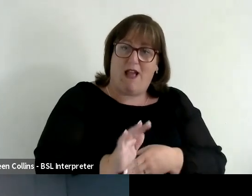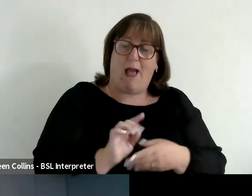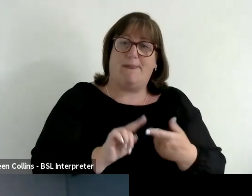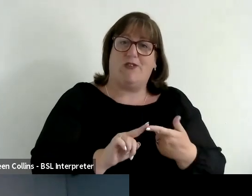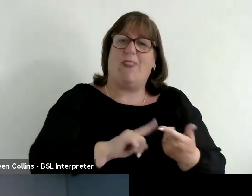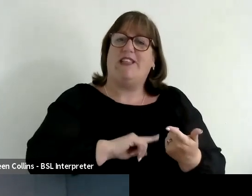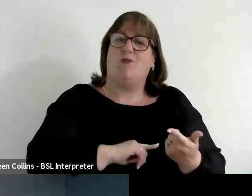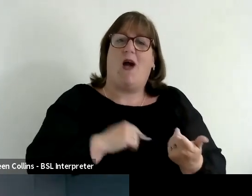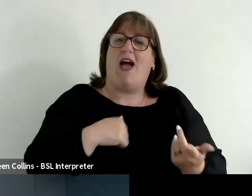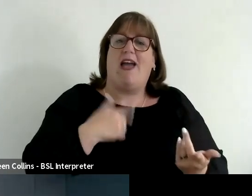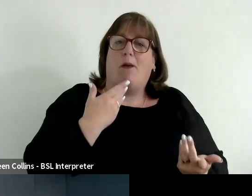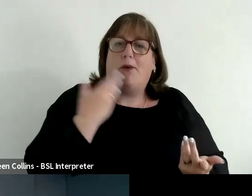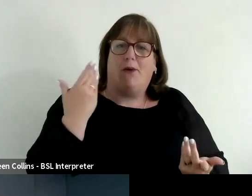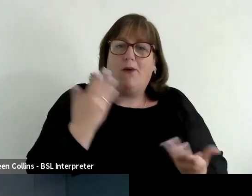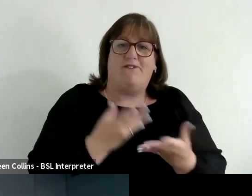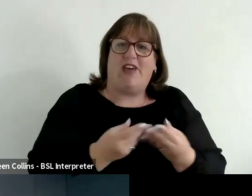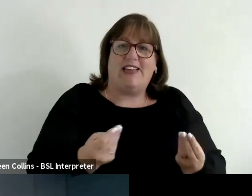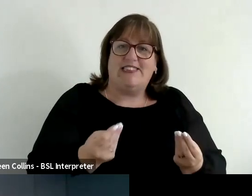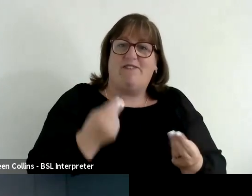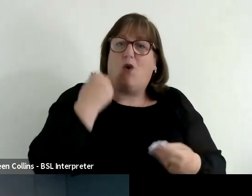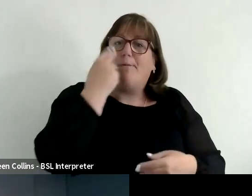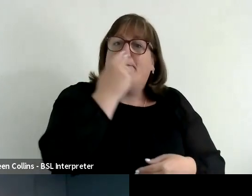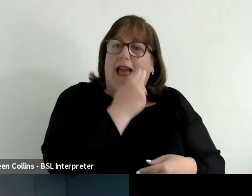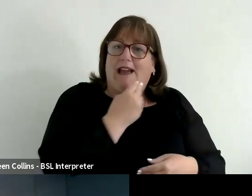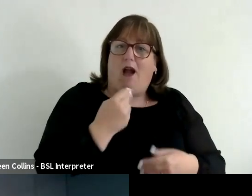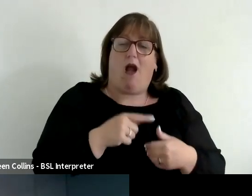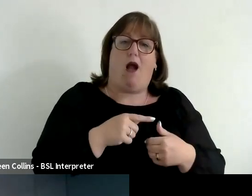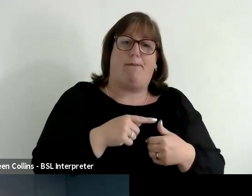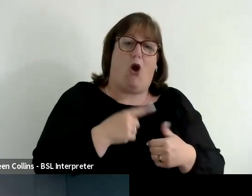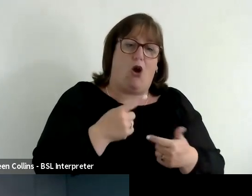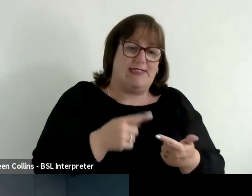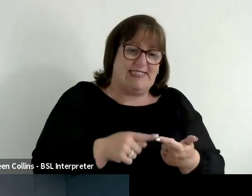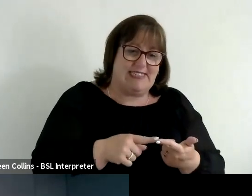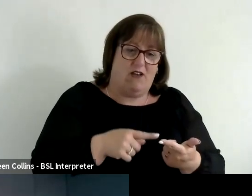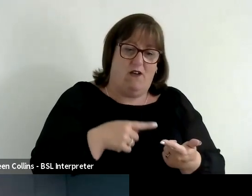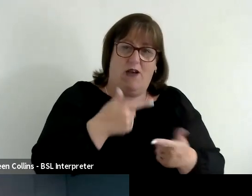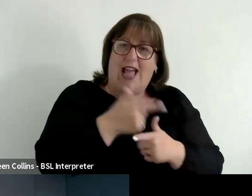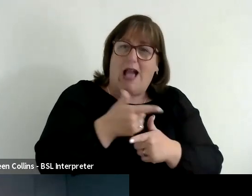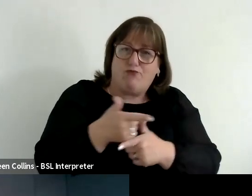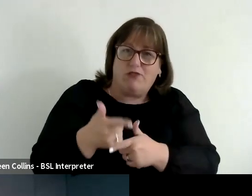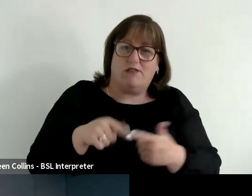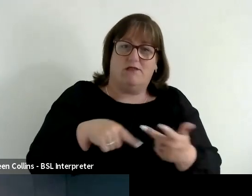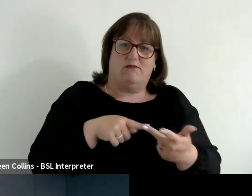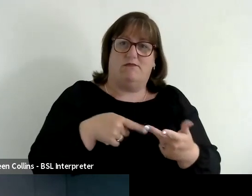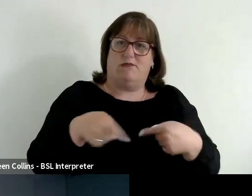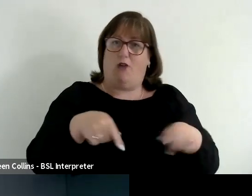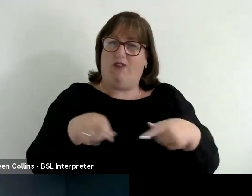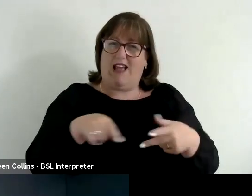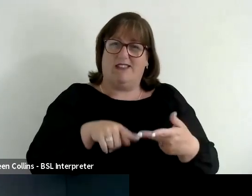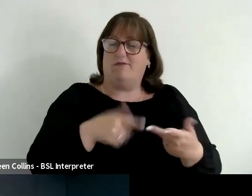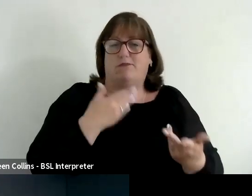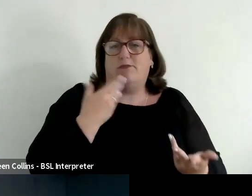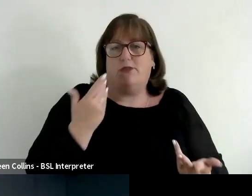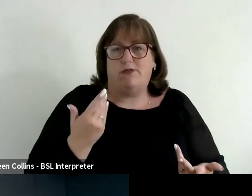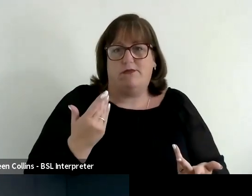makeup artists or camera people, directors, etc. But what we do have, and there are about